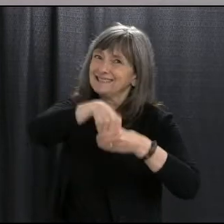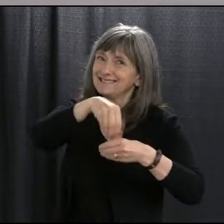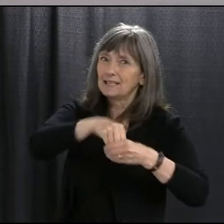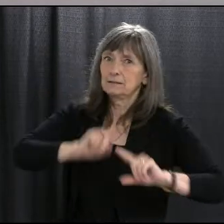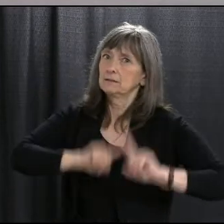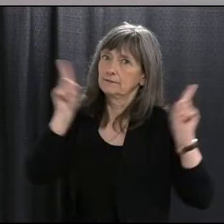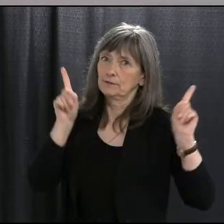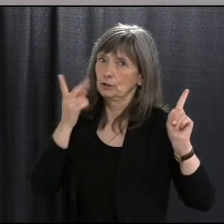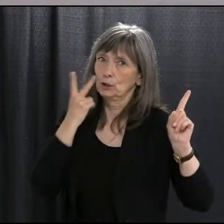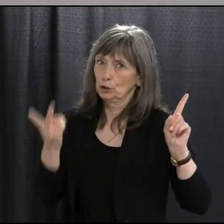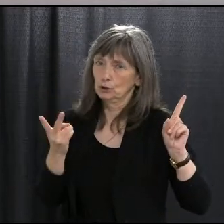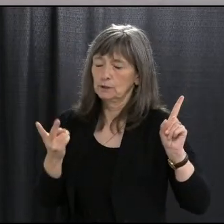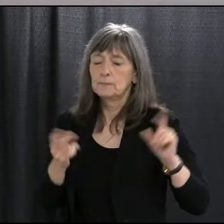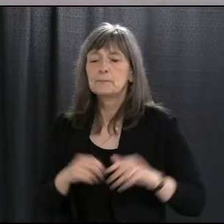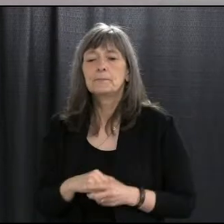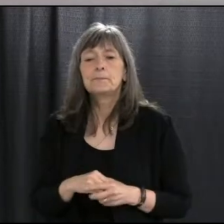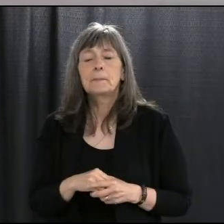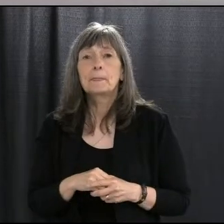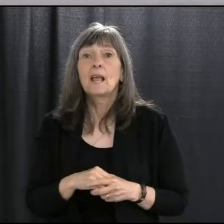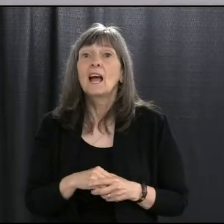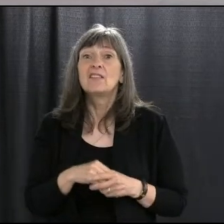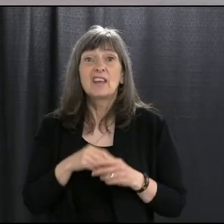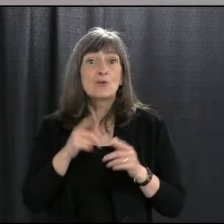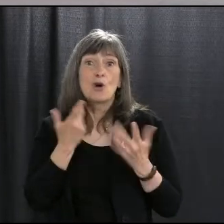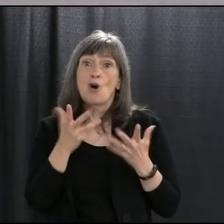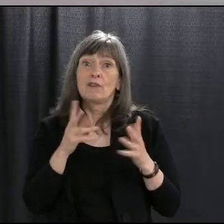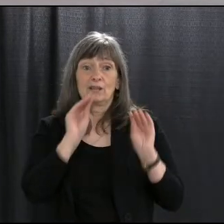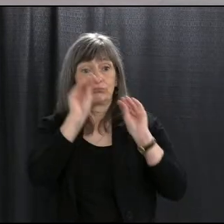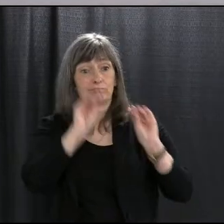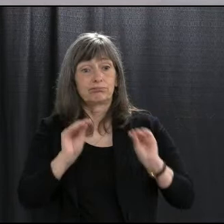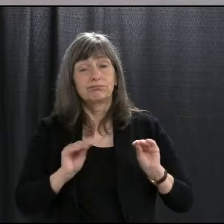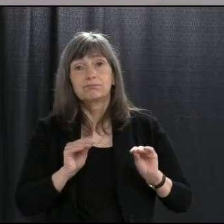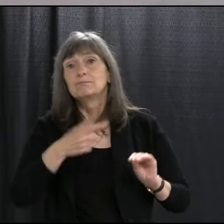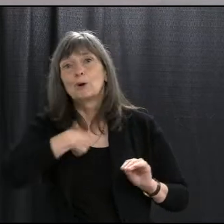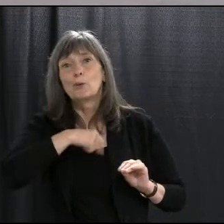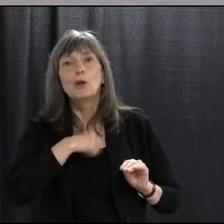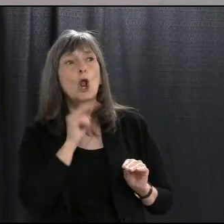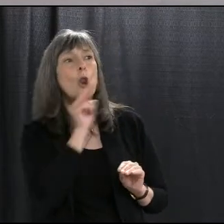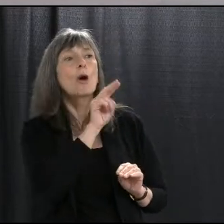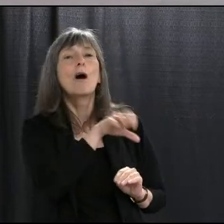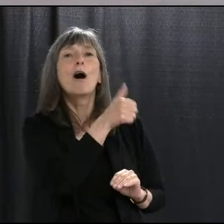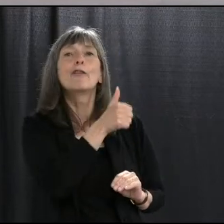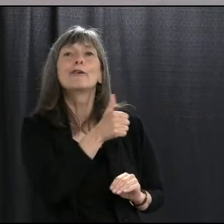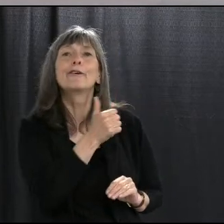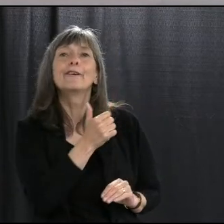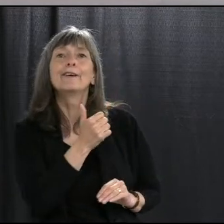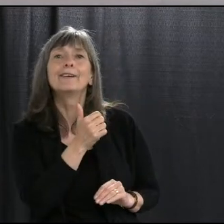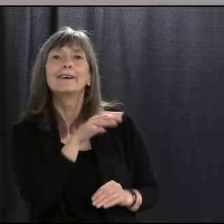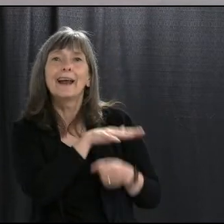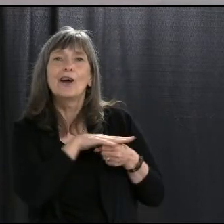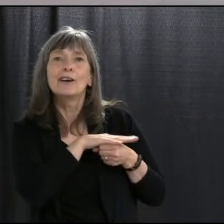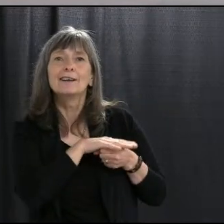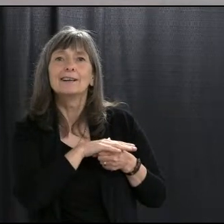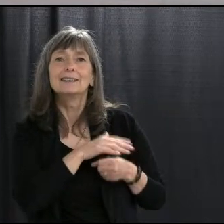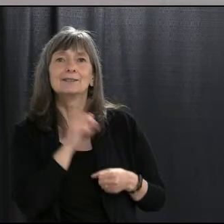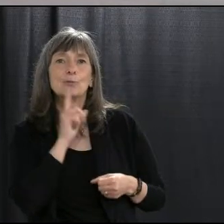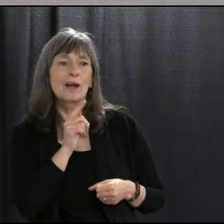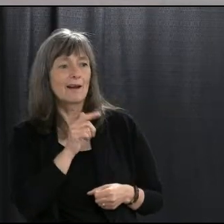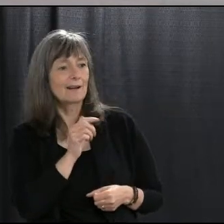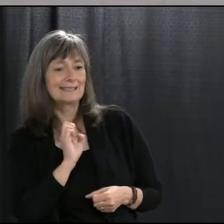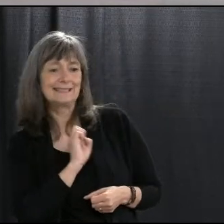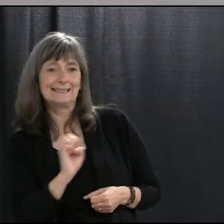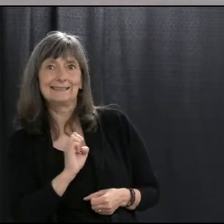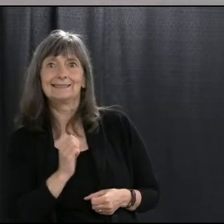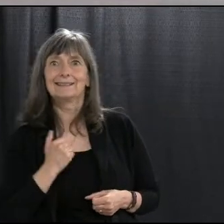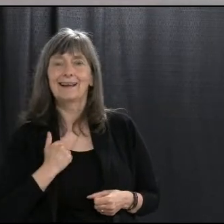inside. As I said, they're completely retrofitted, and we're learning from other jurisdictions and our colleagues, particularly in the Atlantic provinces, around how we can